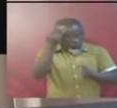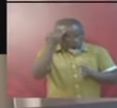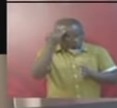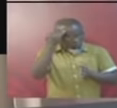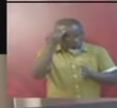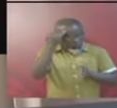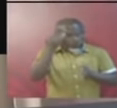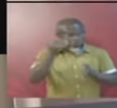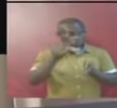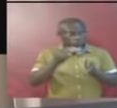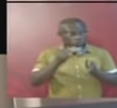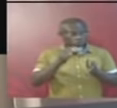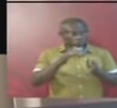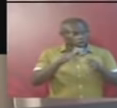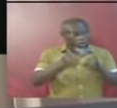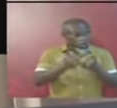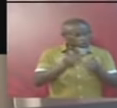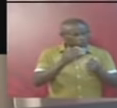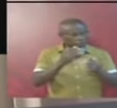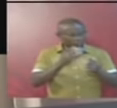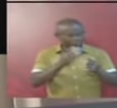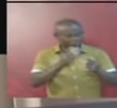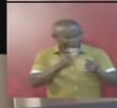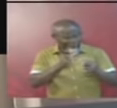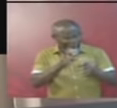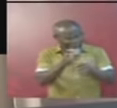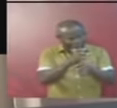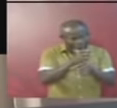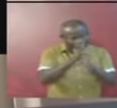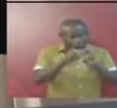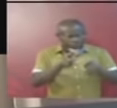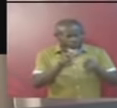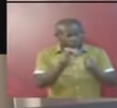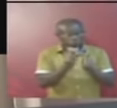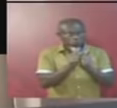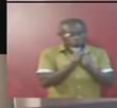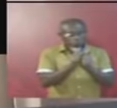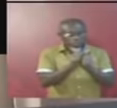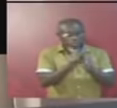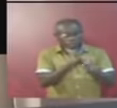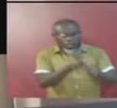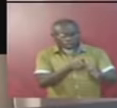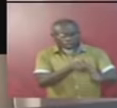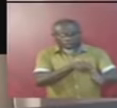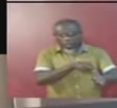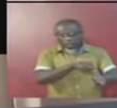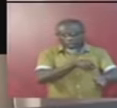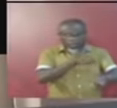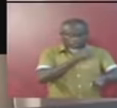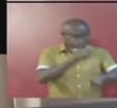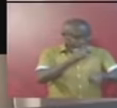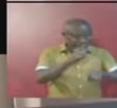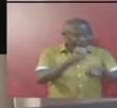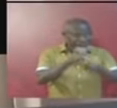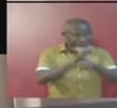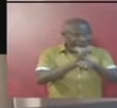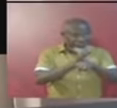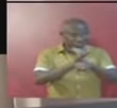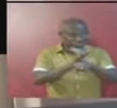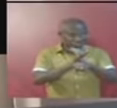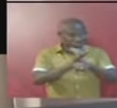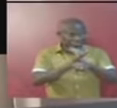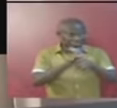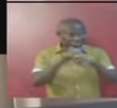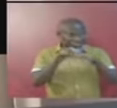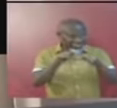the long-term aspect of COVID-19? We're going through the period now, yes, but I'm wondering if you can talk to